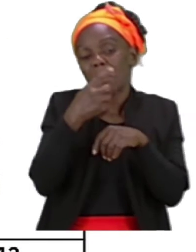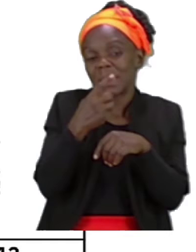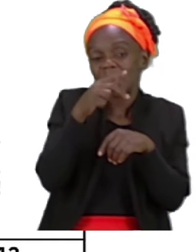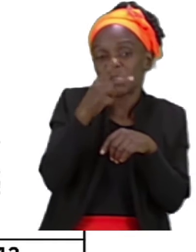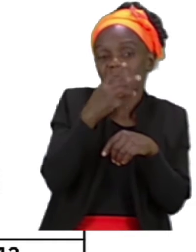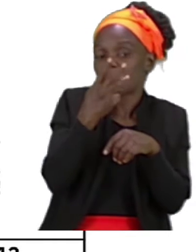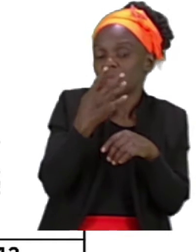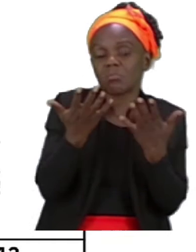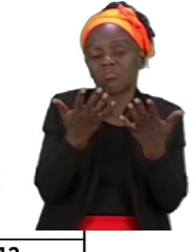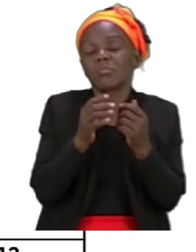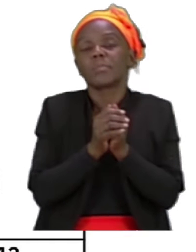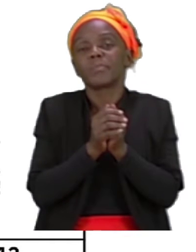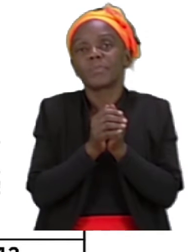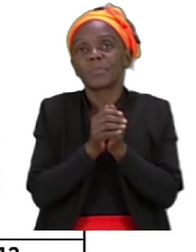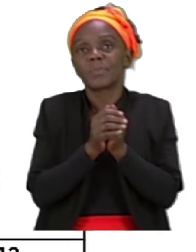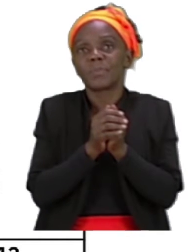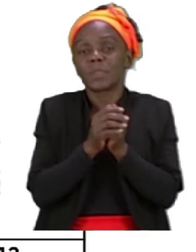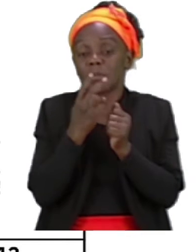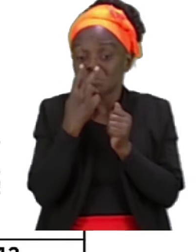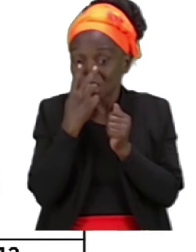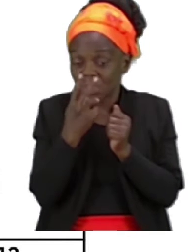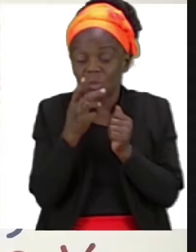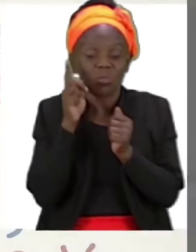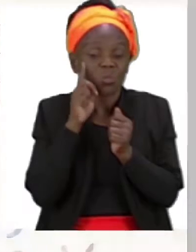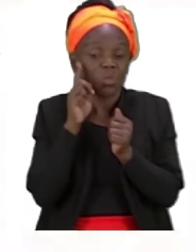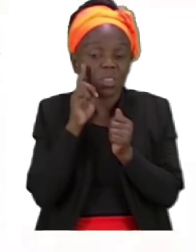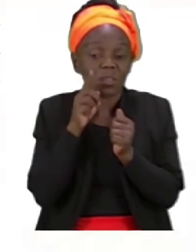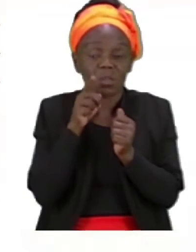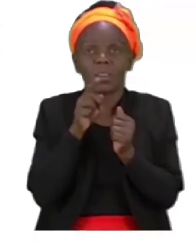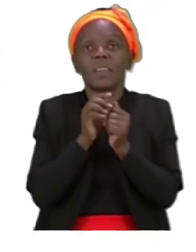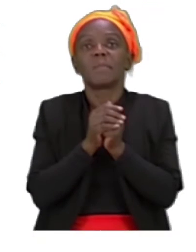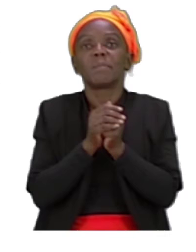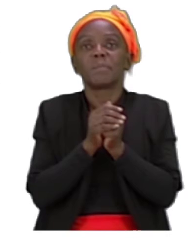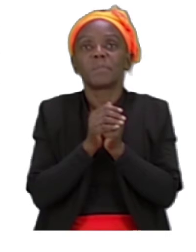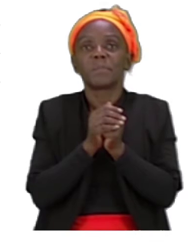you take a good look at your calendar before you write your answer.